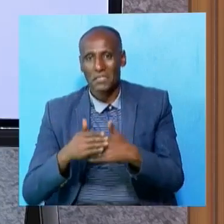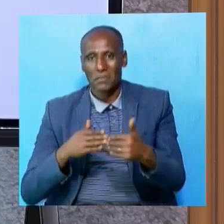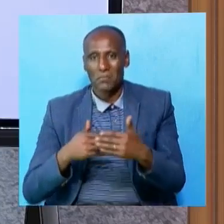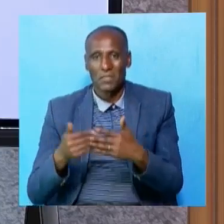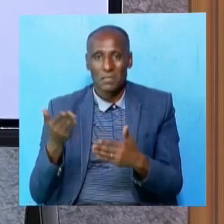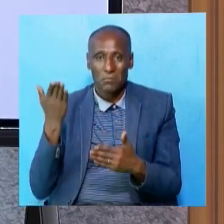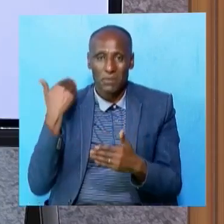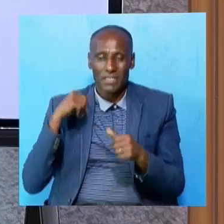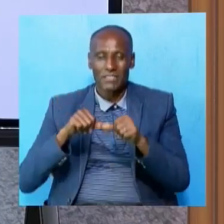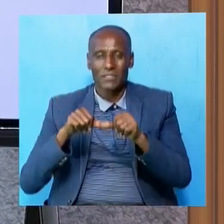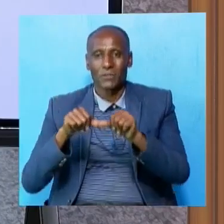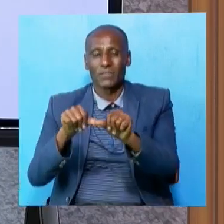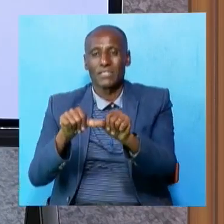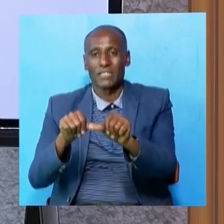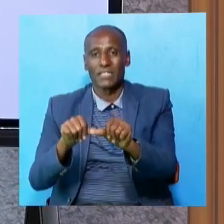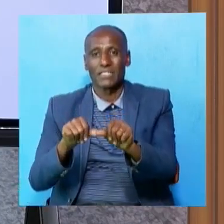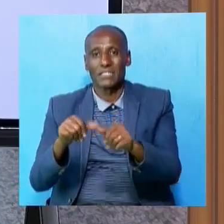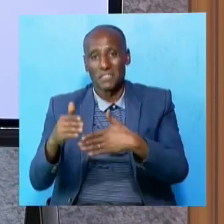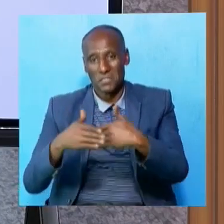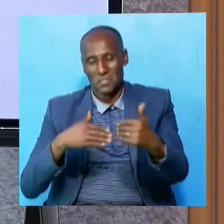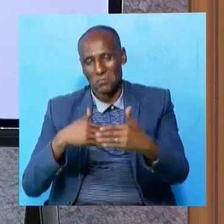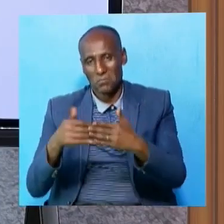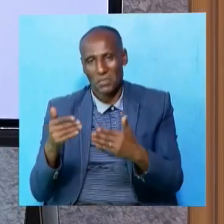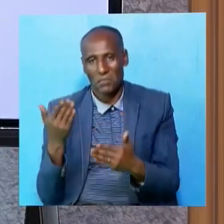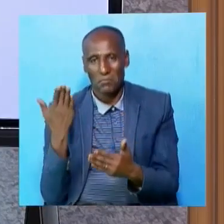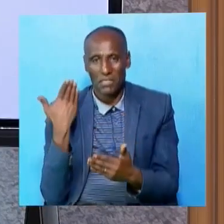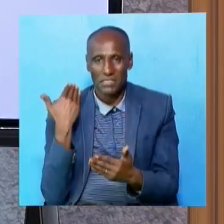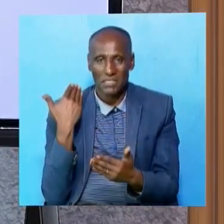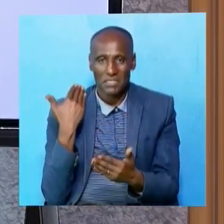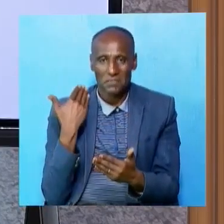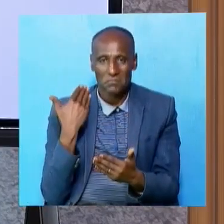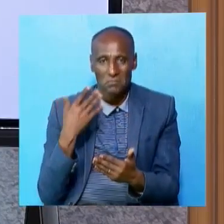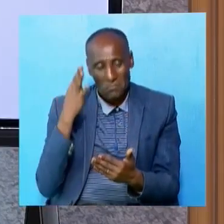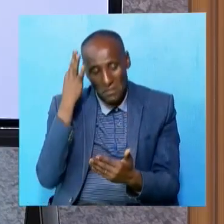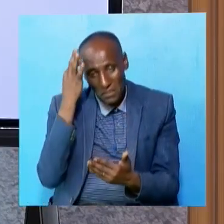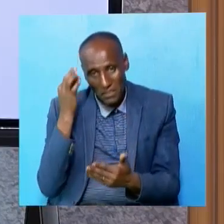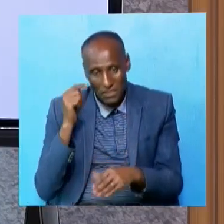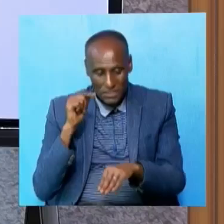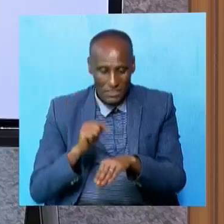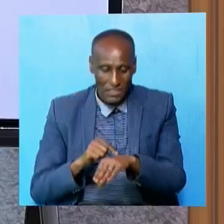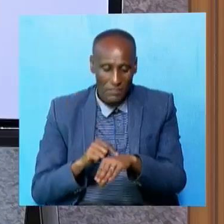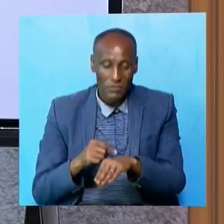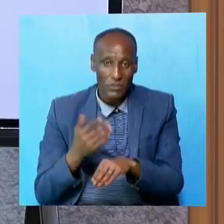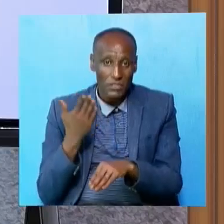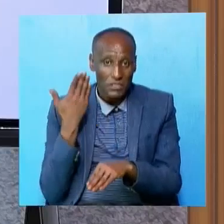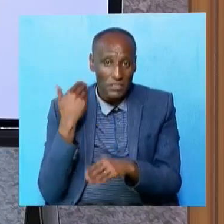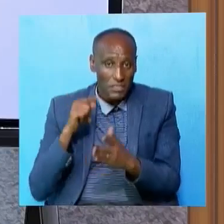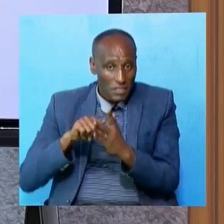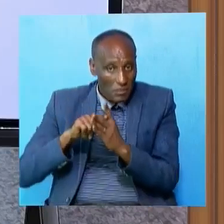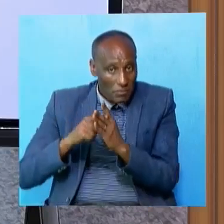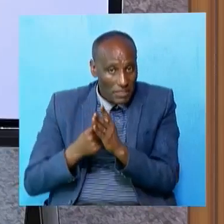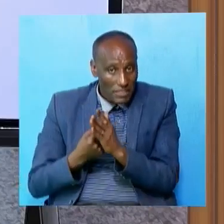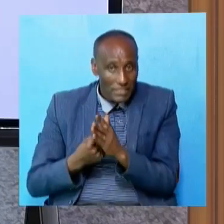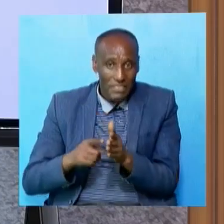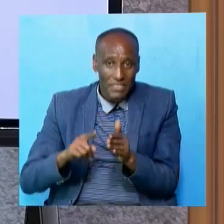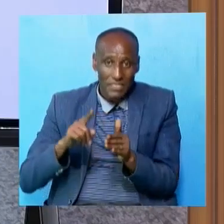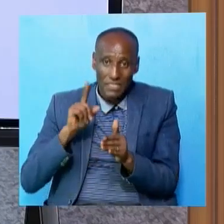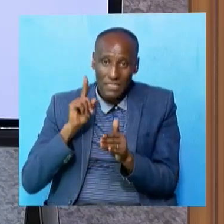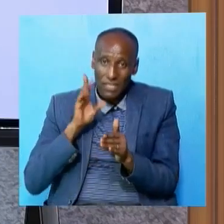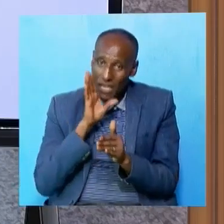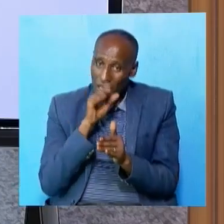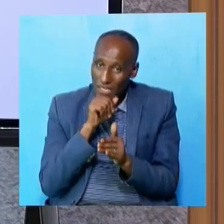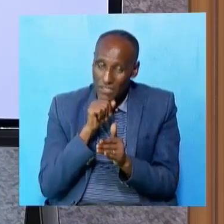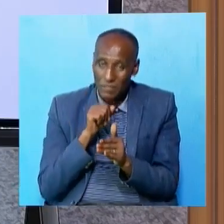simple past has a specific time which it begins or ends. And we also